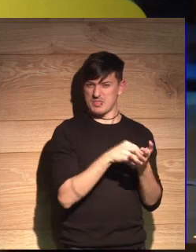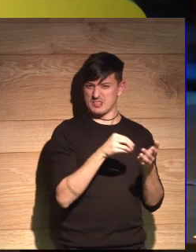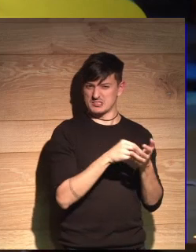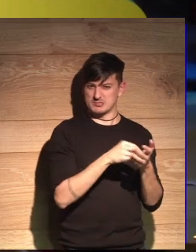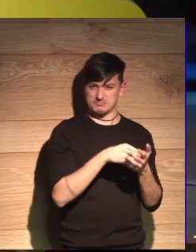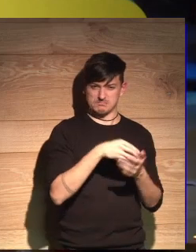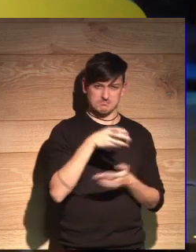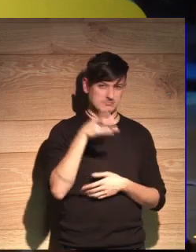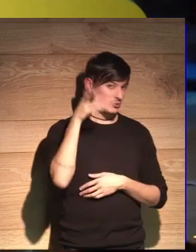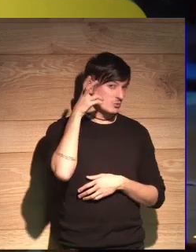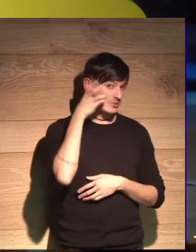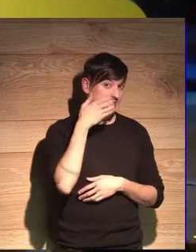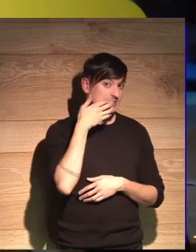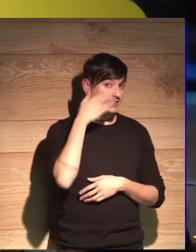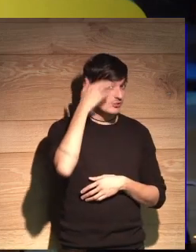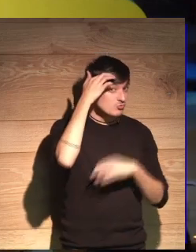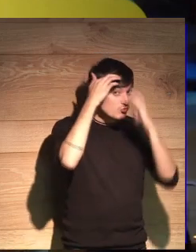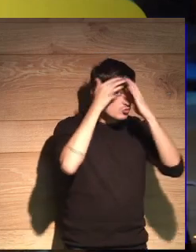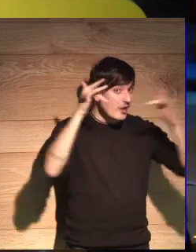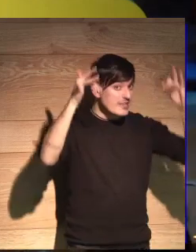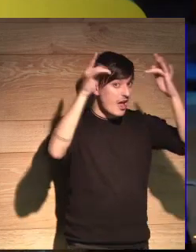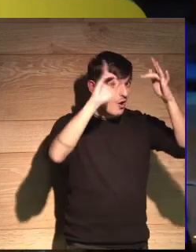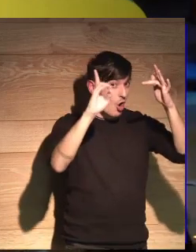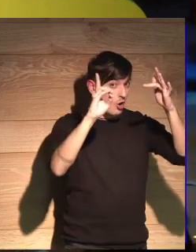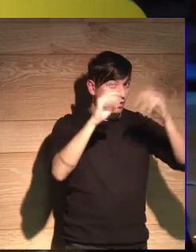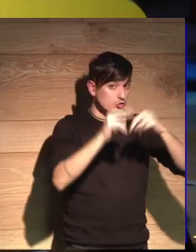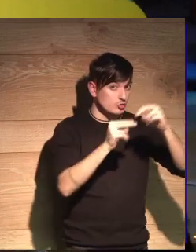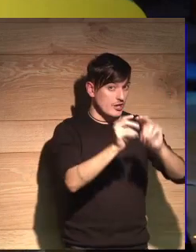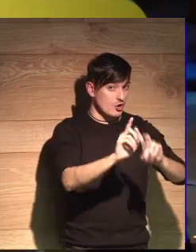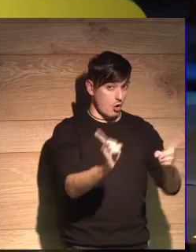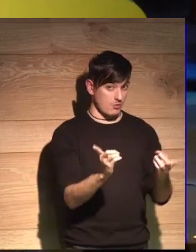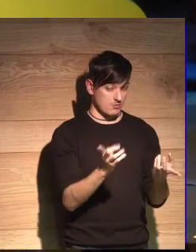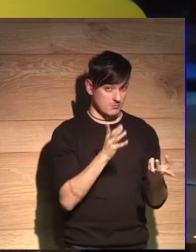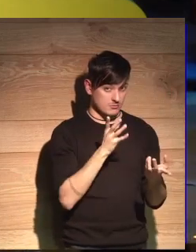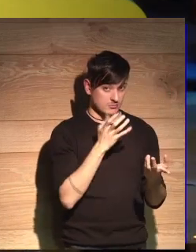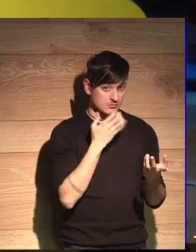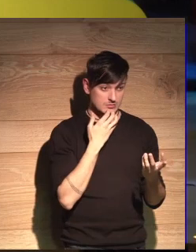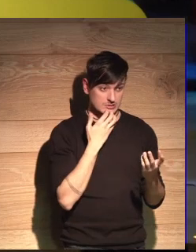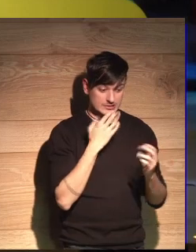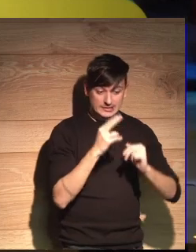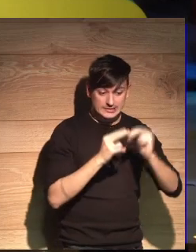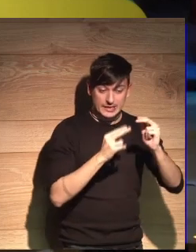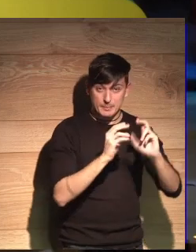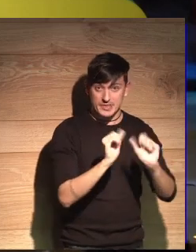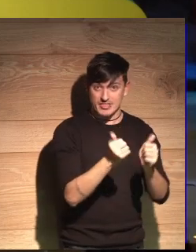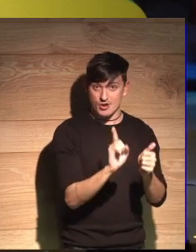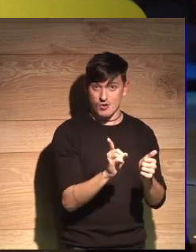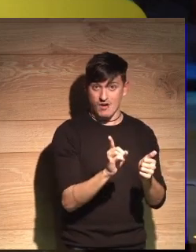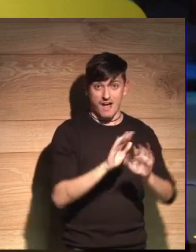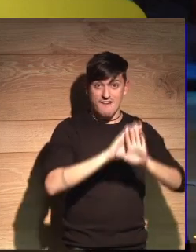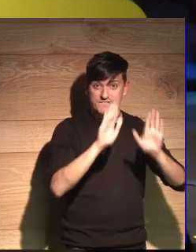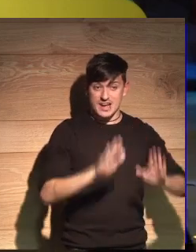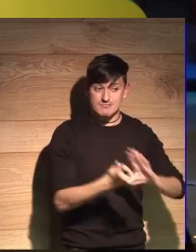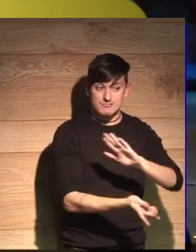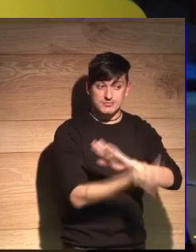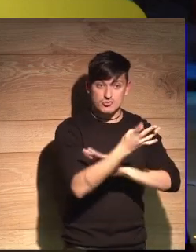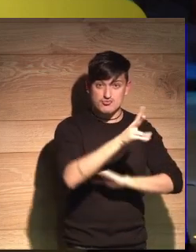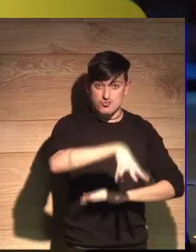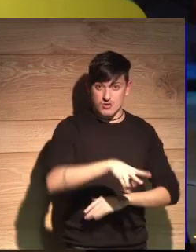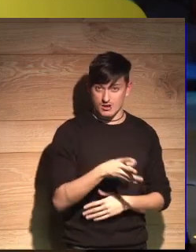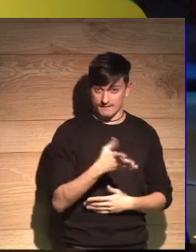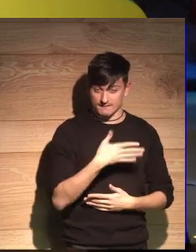you probably heard it quite often, what you cannot dream, you cannot build. And when you don't start building, you will never